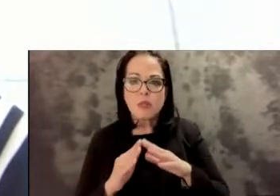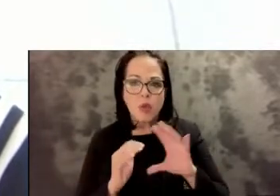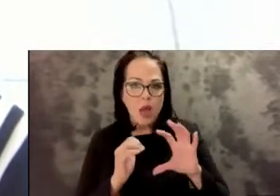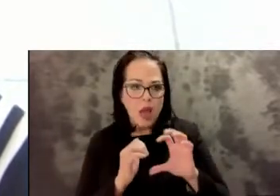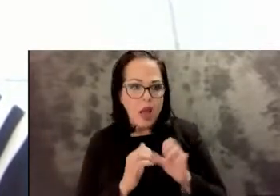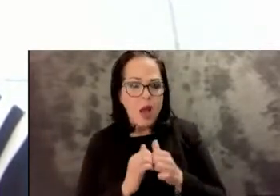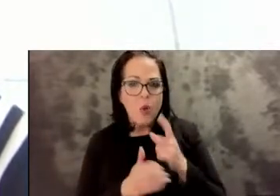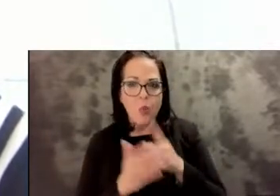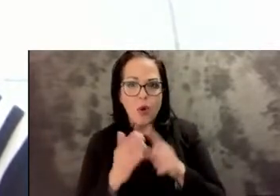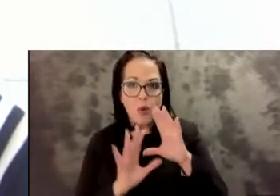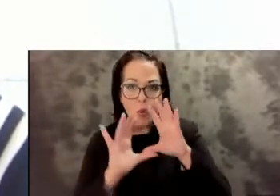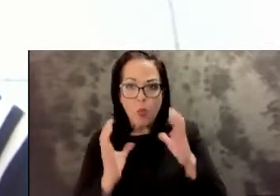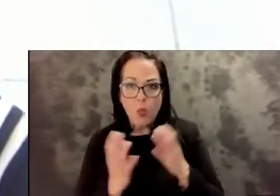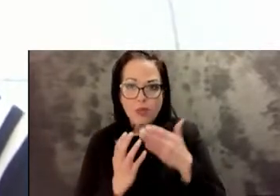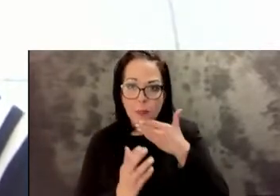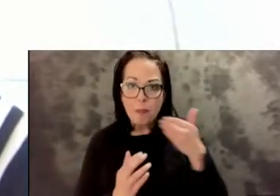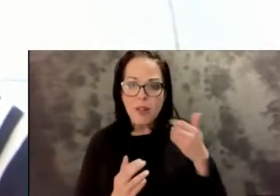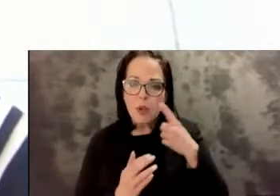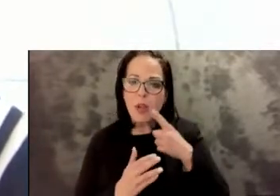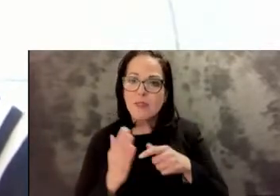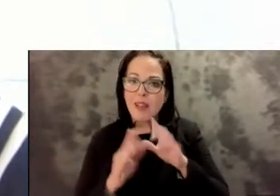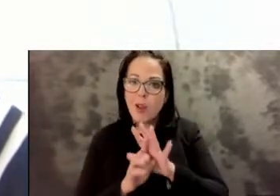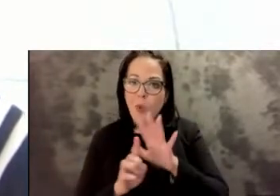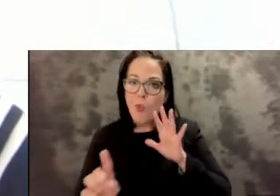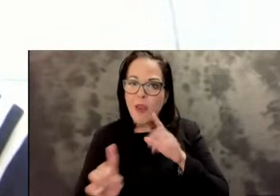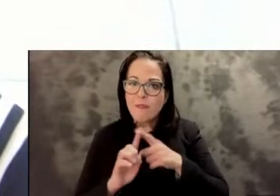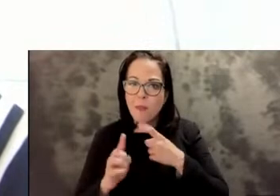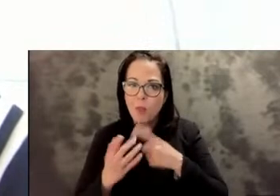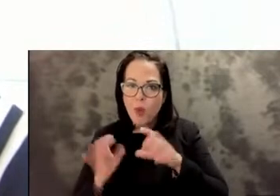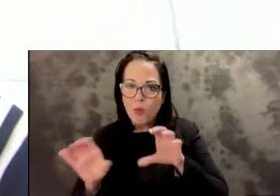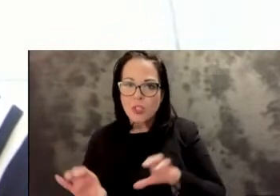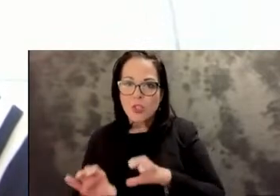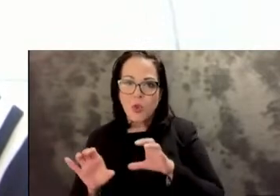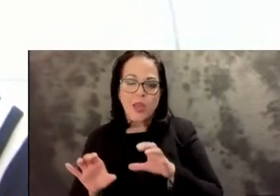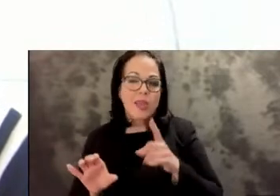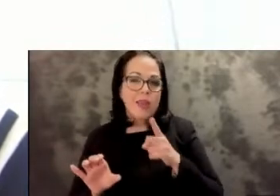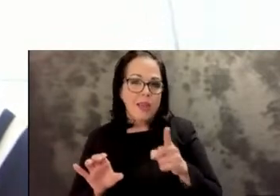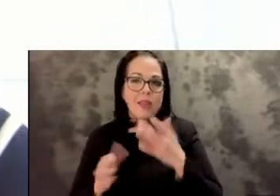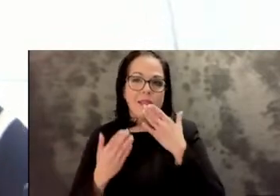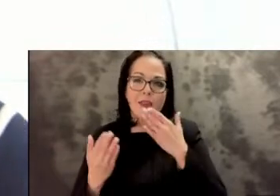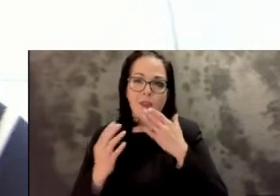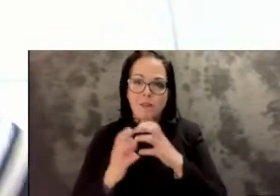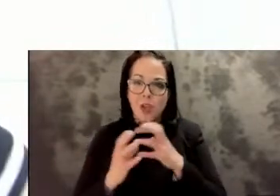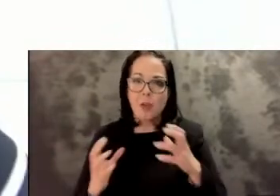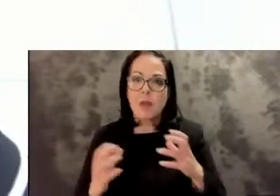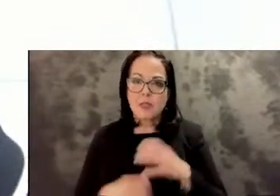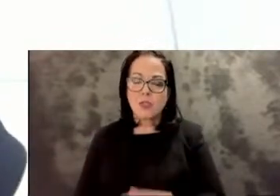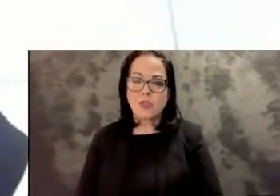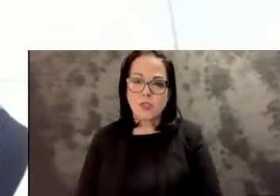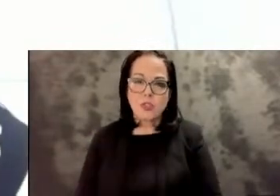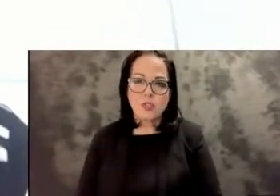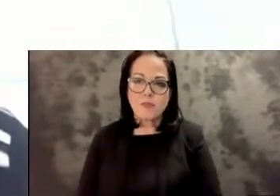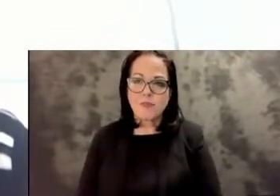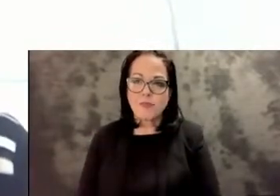desire and away from what we don't. Thank you very much.